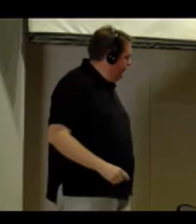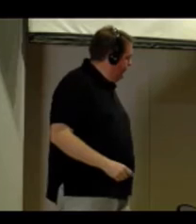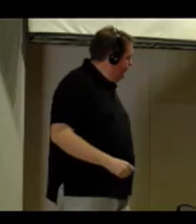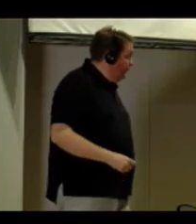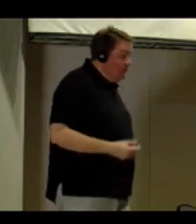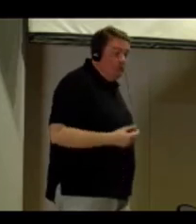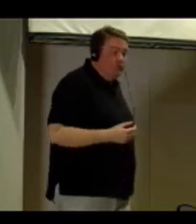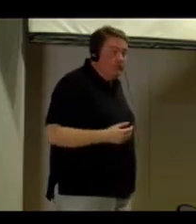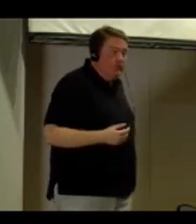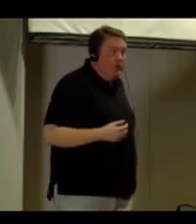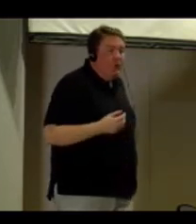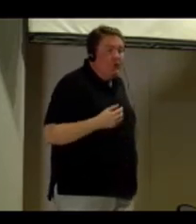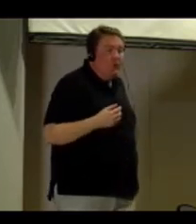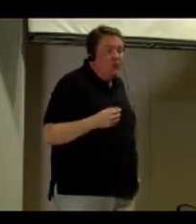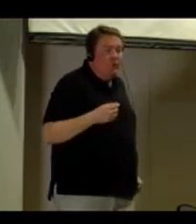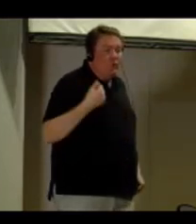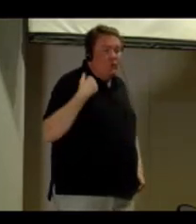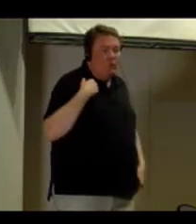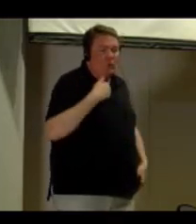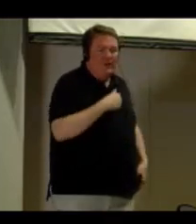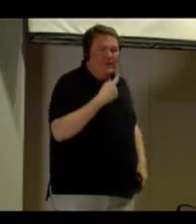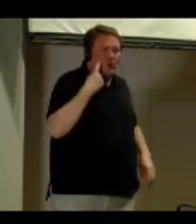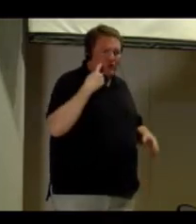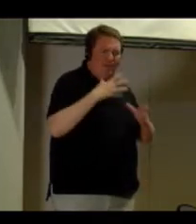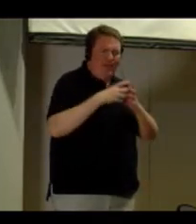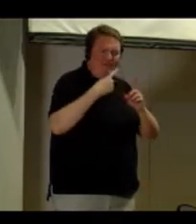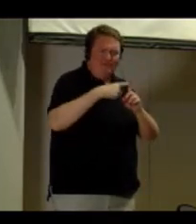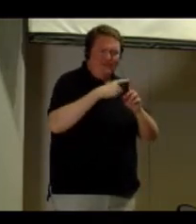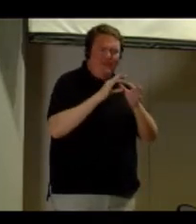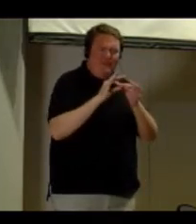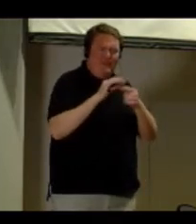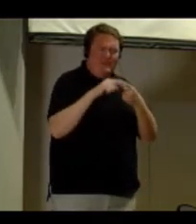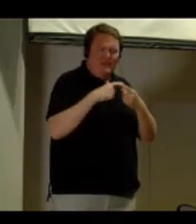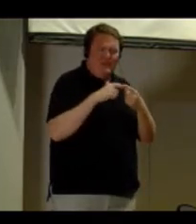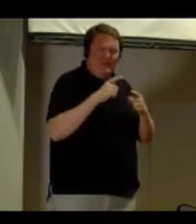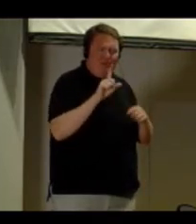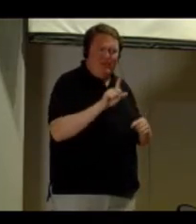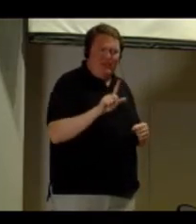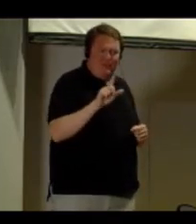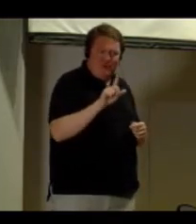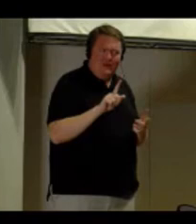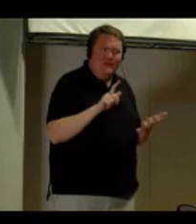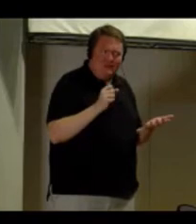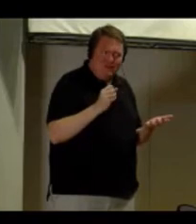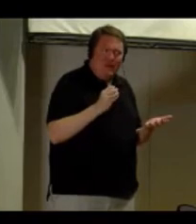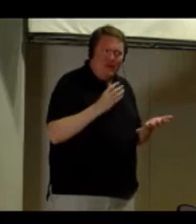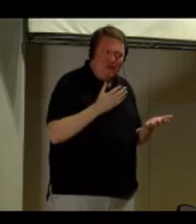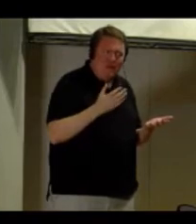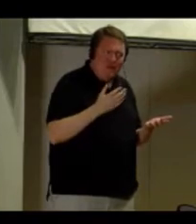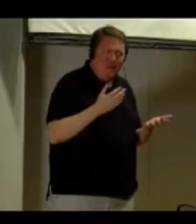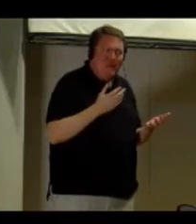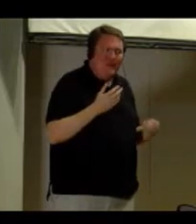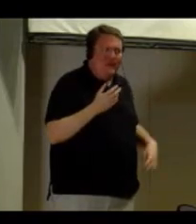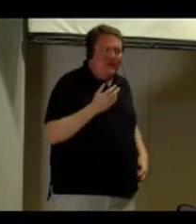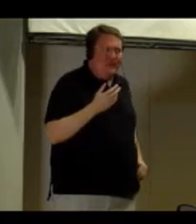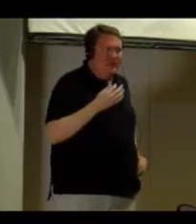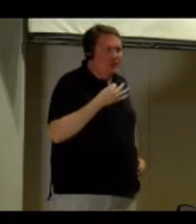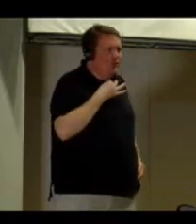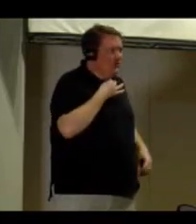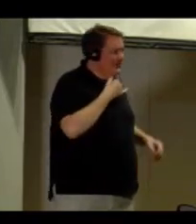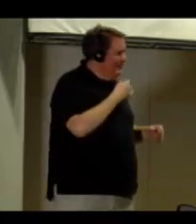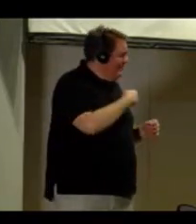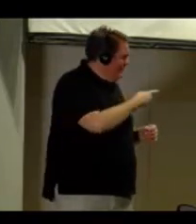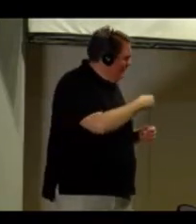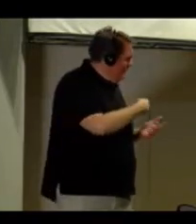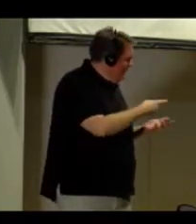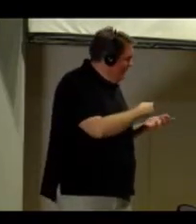So we heard a lot of love for libraries, and BHL in particular, and so I was wondering whether the panelists, any